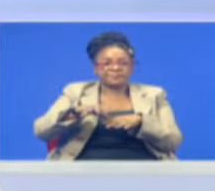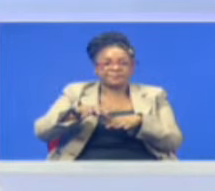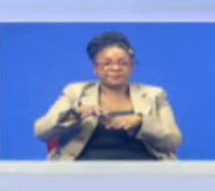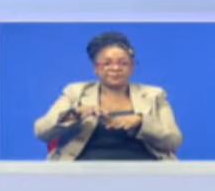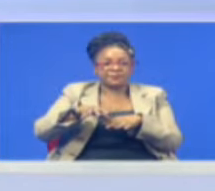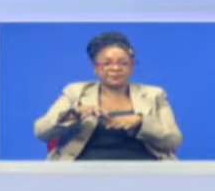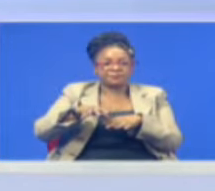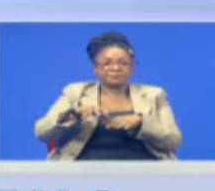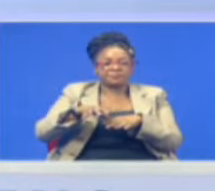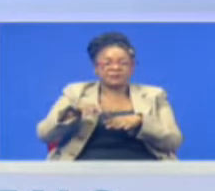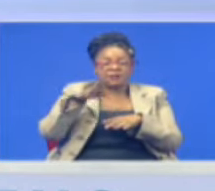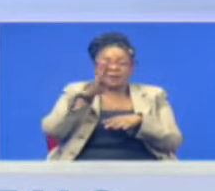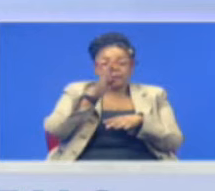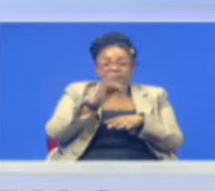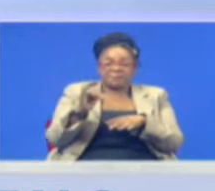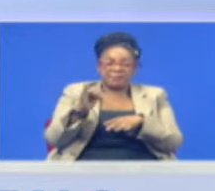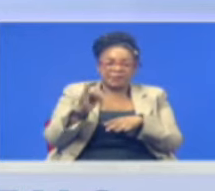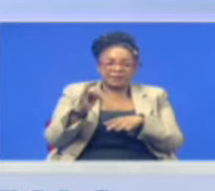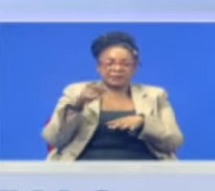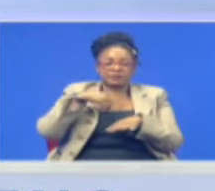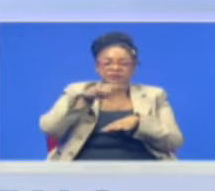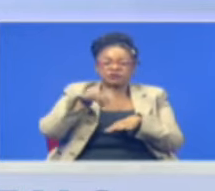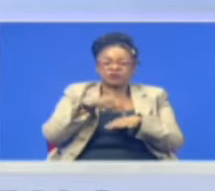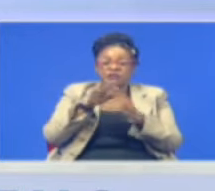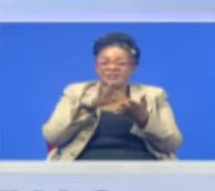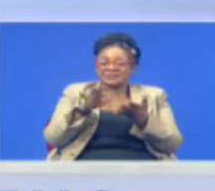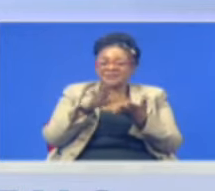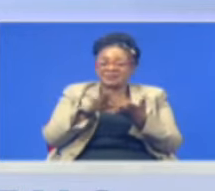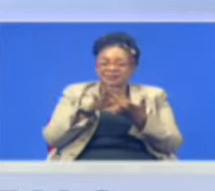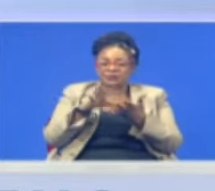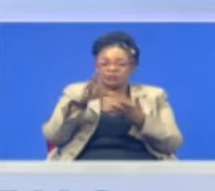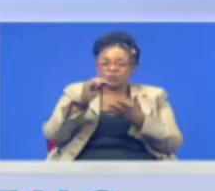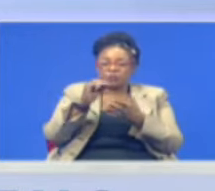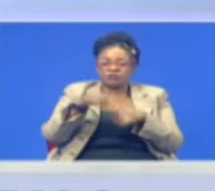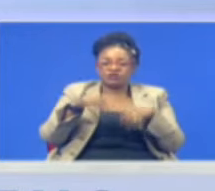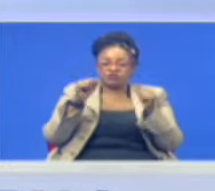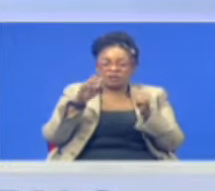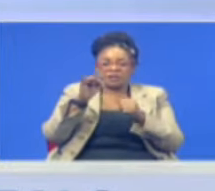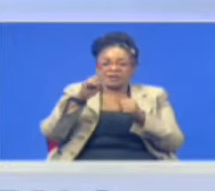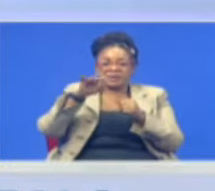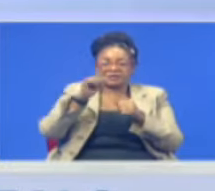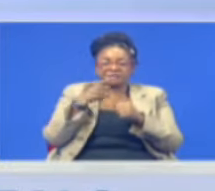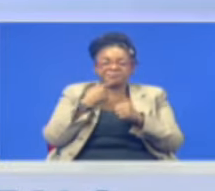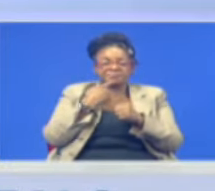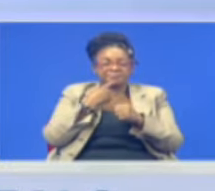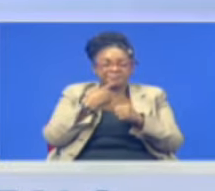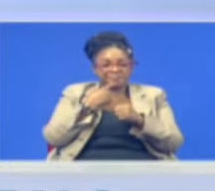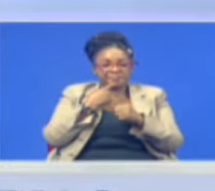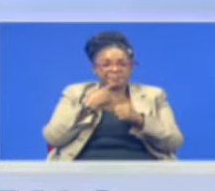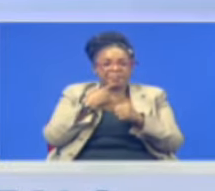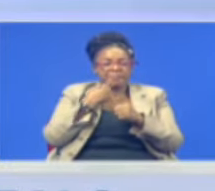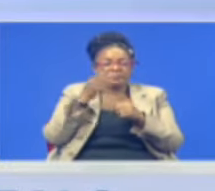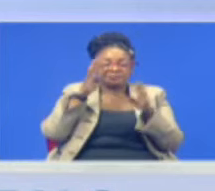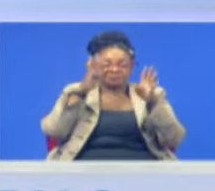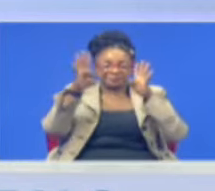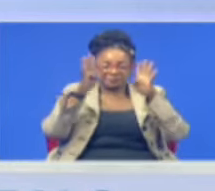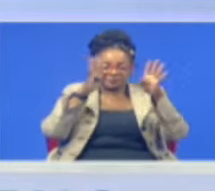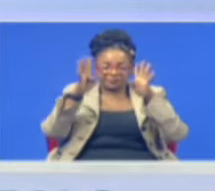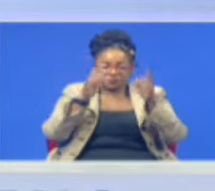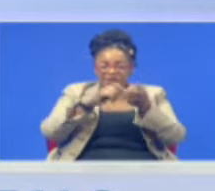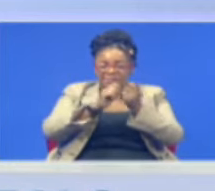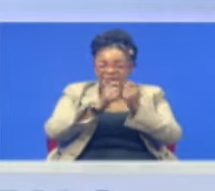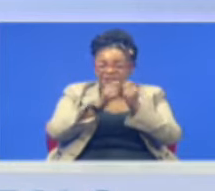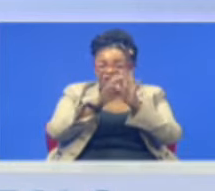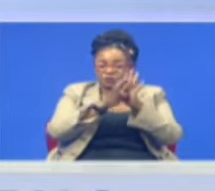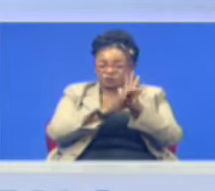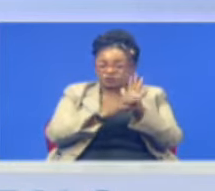and the Building Bridges Initiative National Secretariat co-chair Dennis Waweru has maintained that the initiative towards amending the